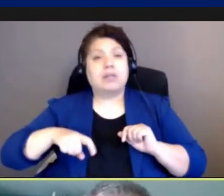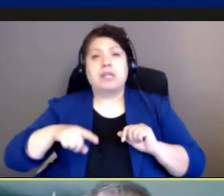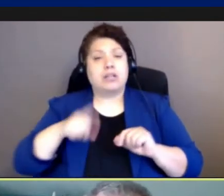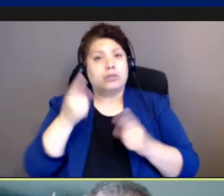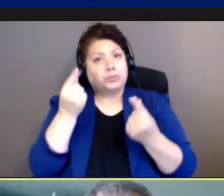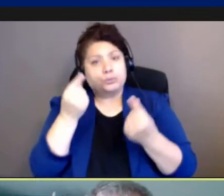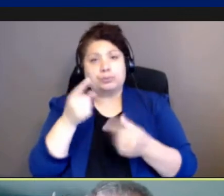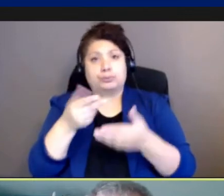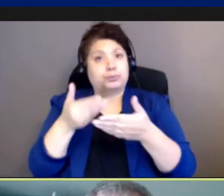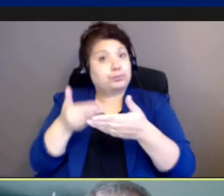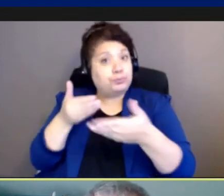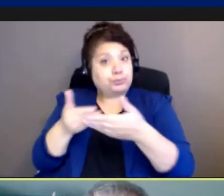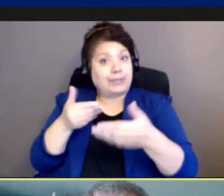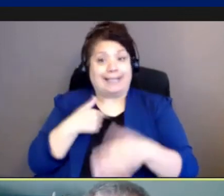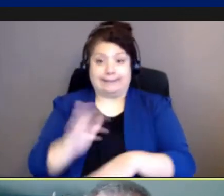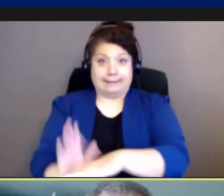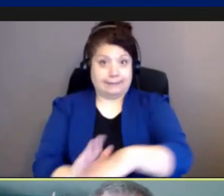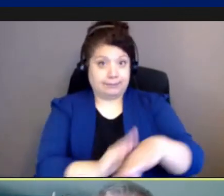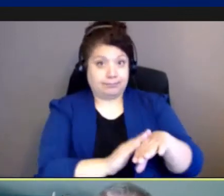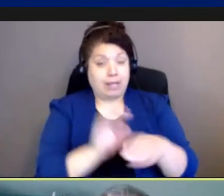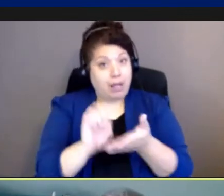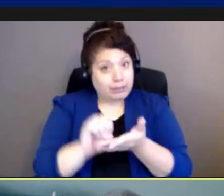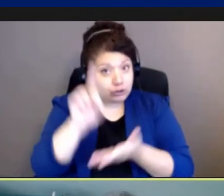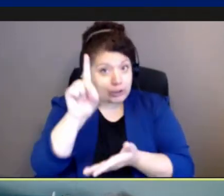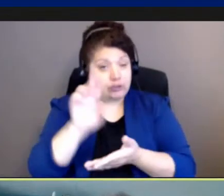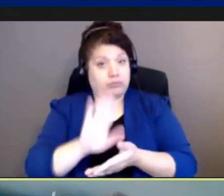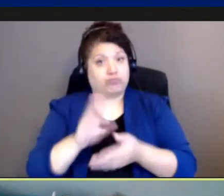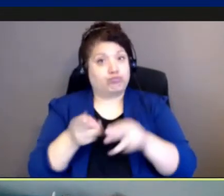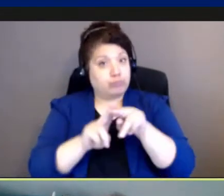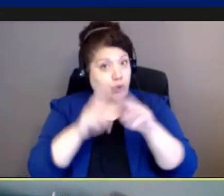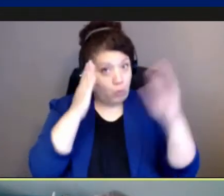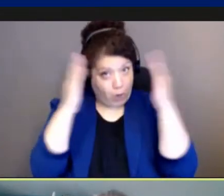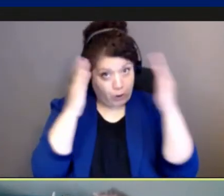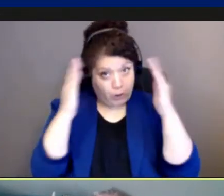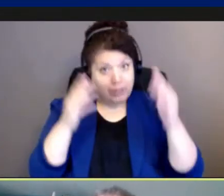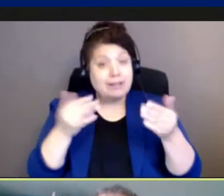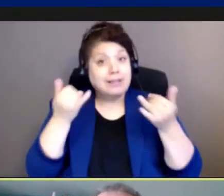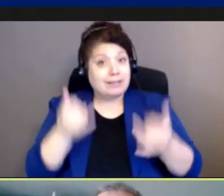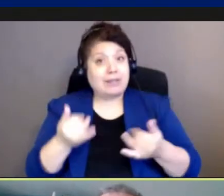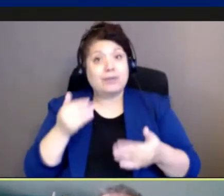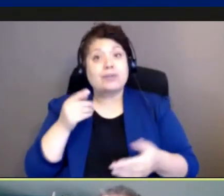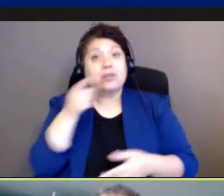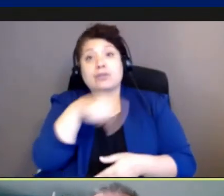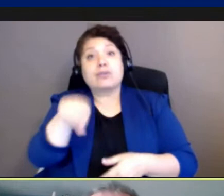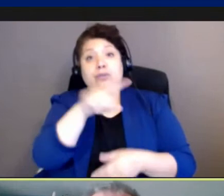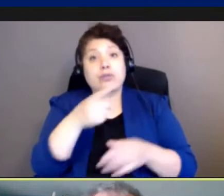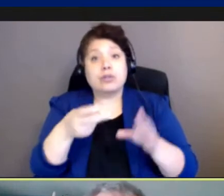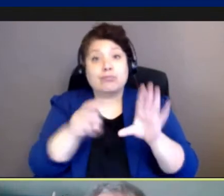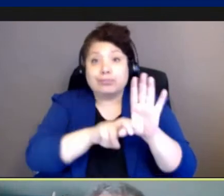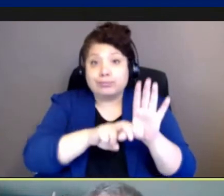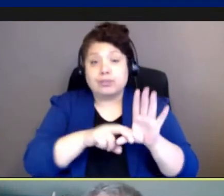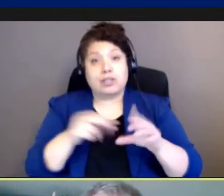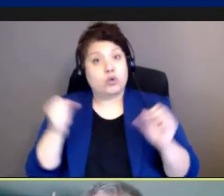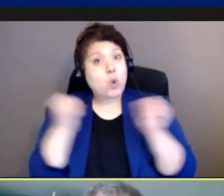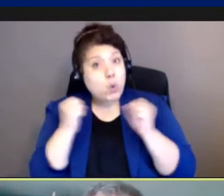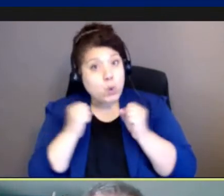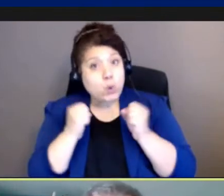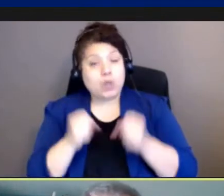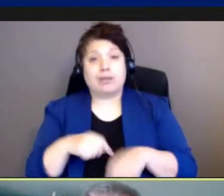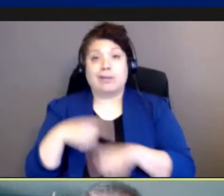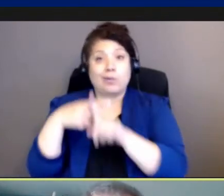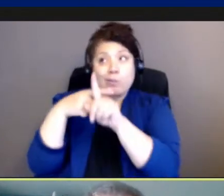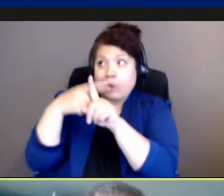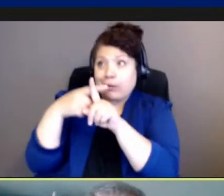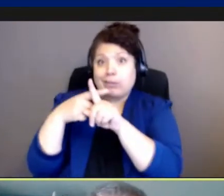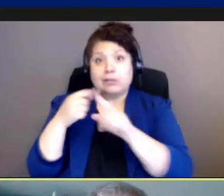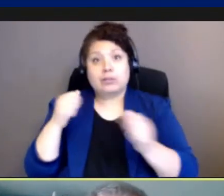as more people are using the service, and as Dr. Wagner has alluded to, it's getting colder, the weather's changing, so people who may have been